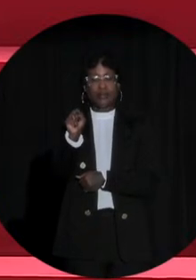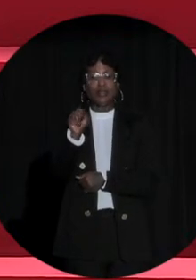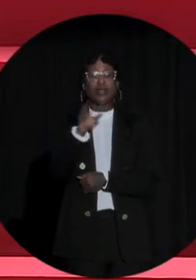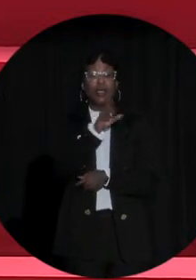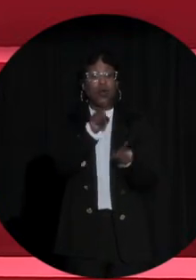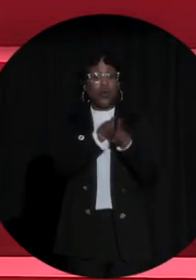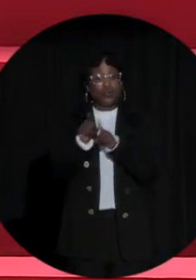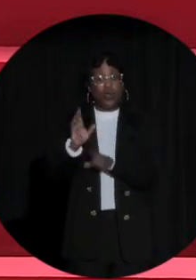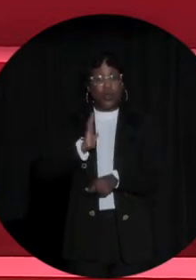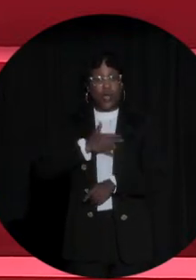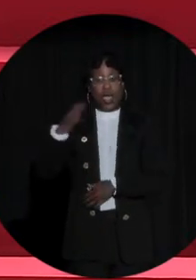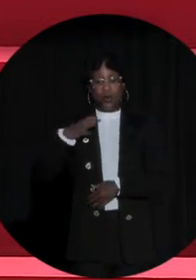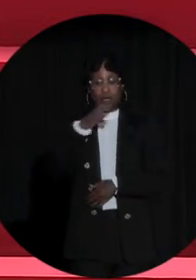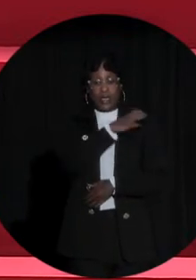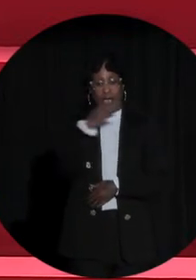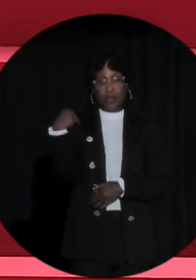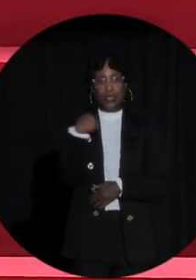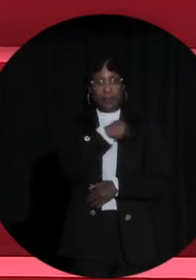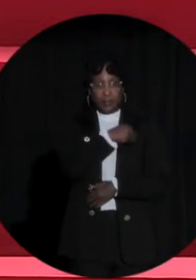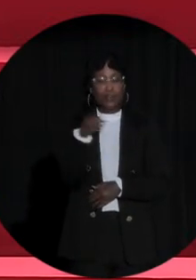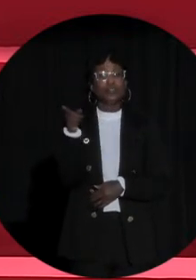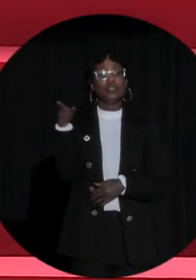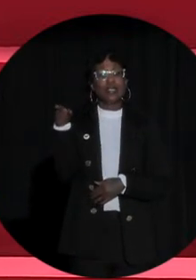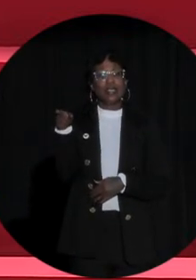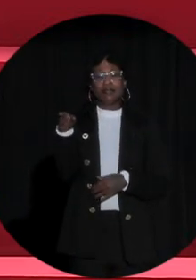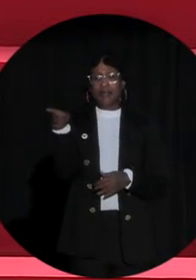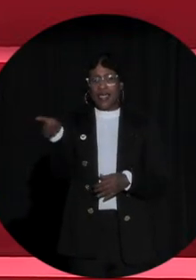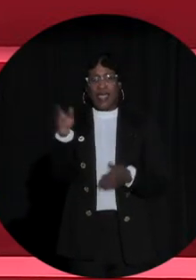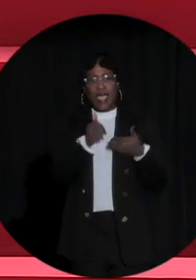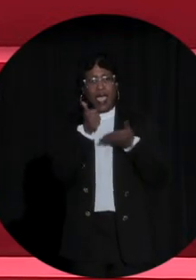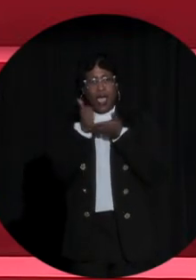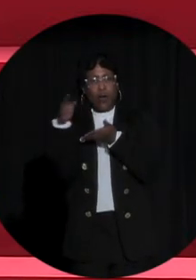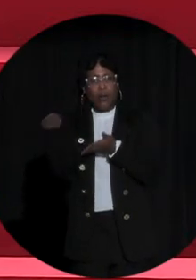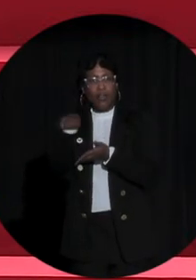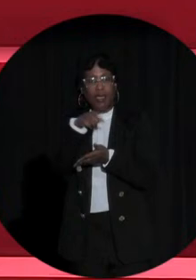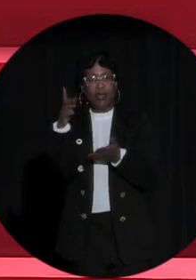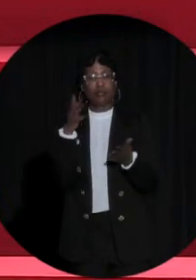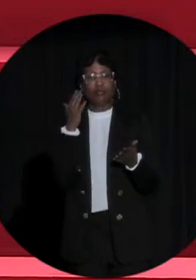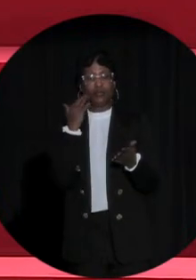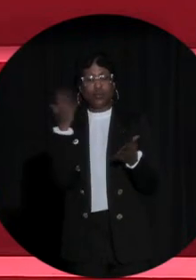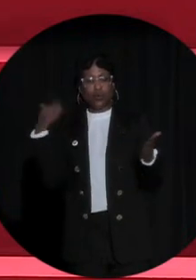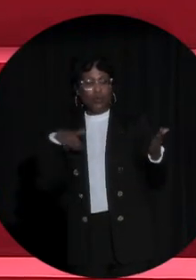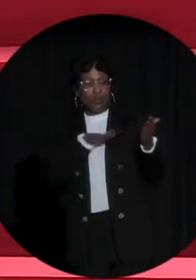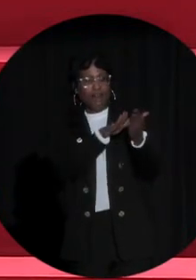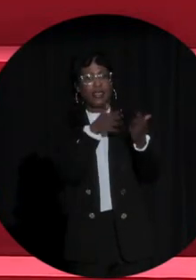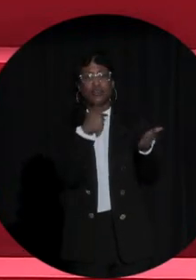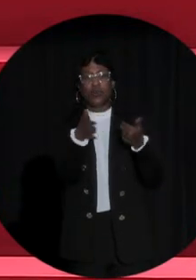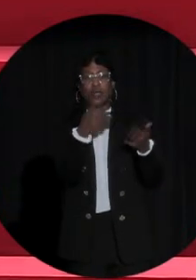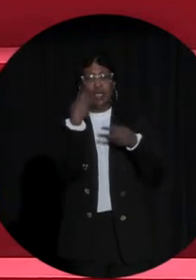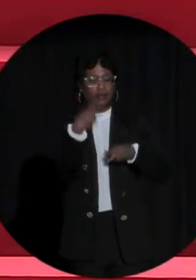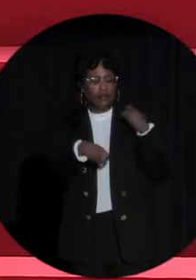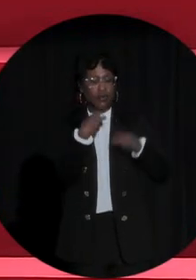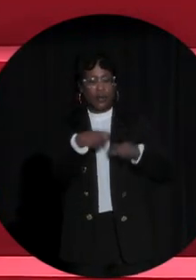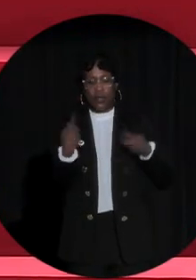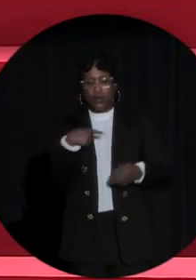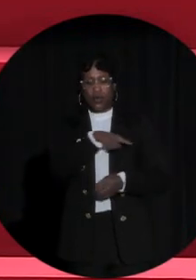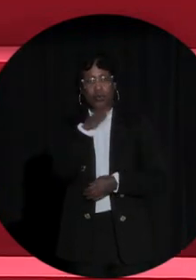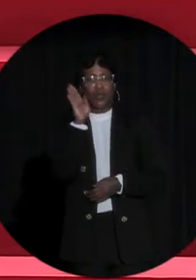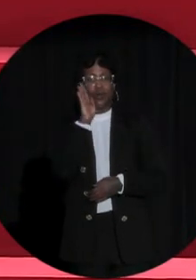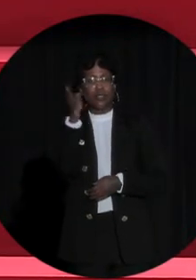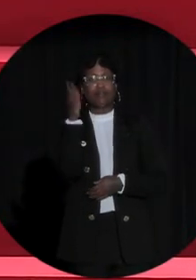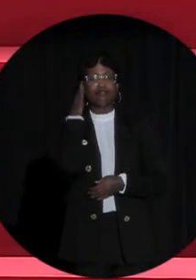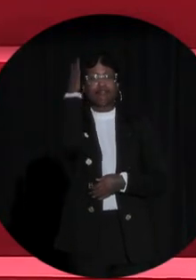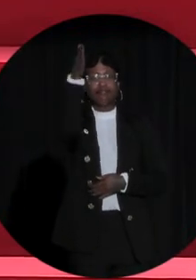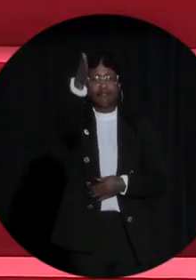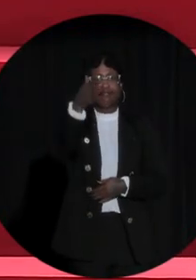whatever we may face in the days ahead. In your great mercy,